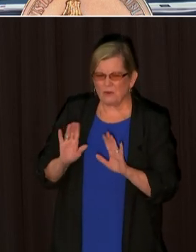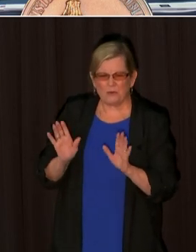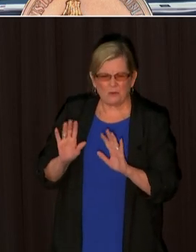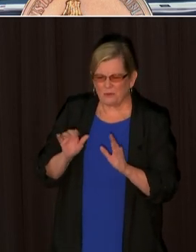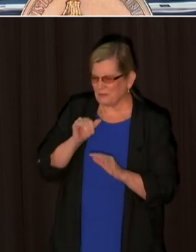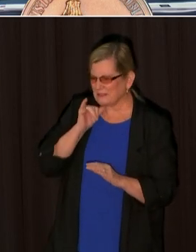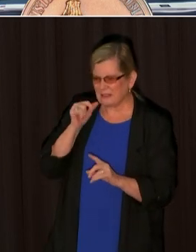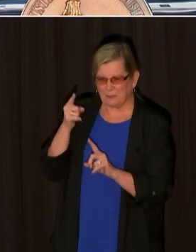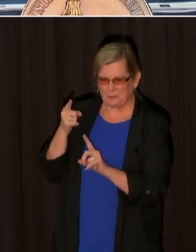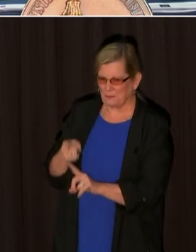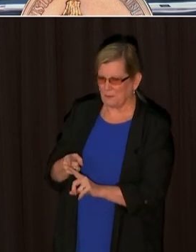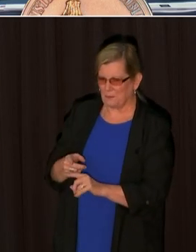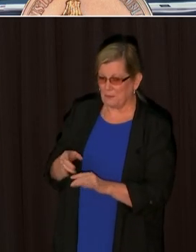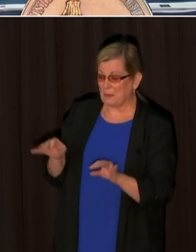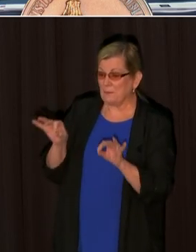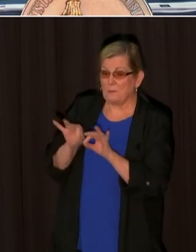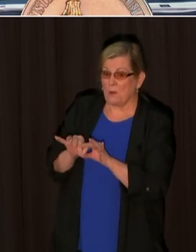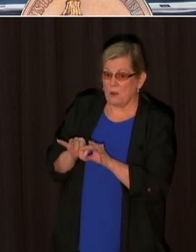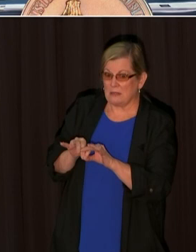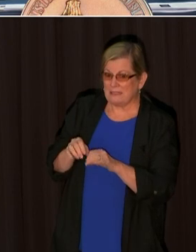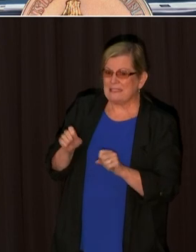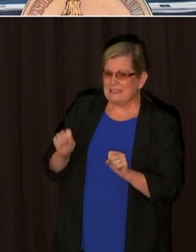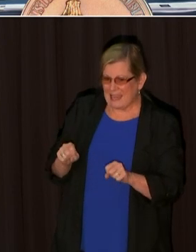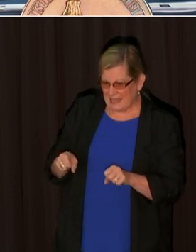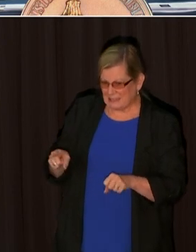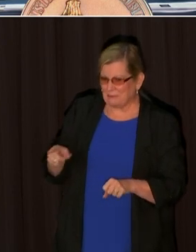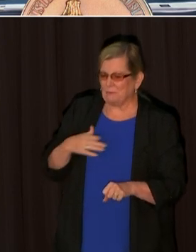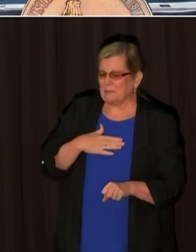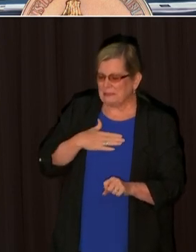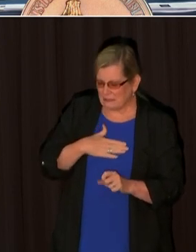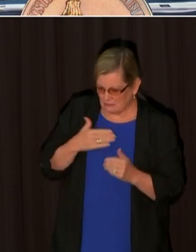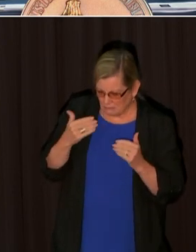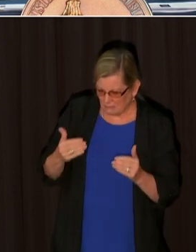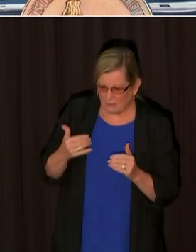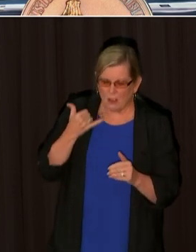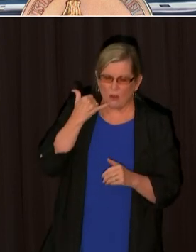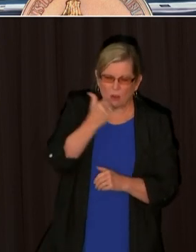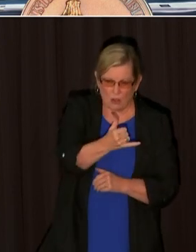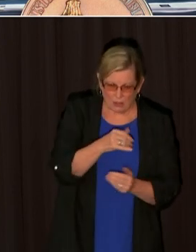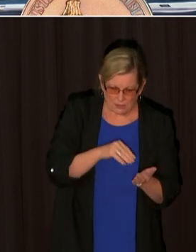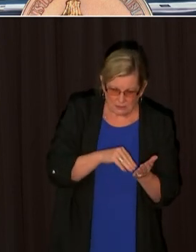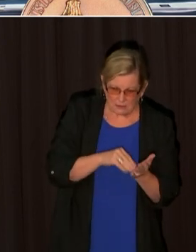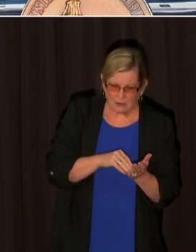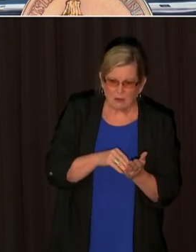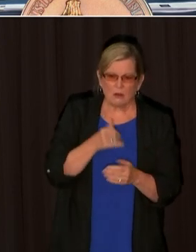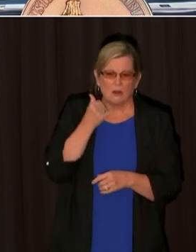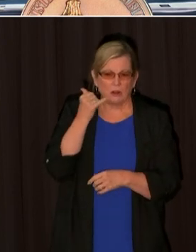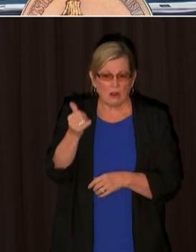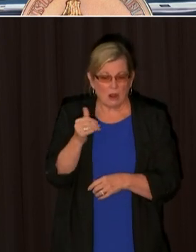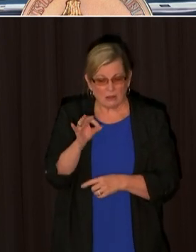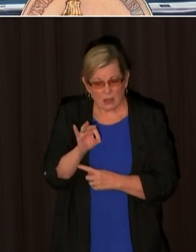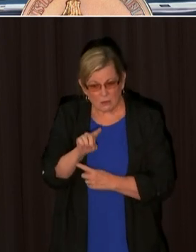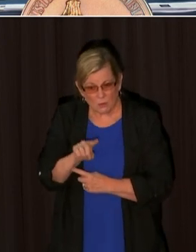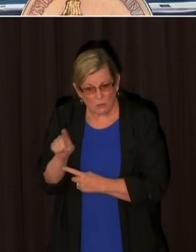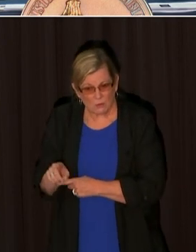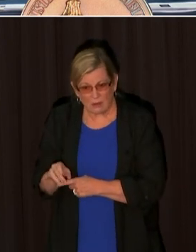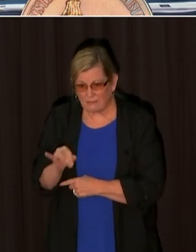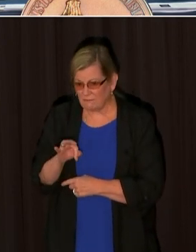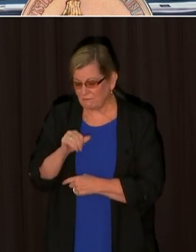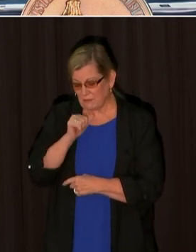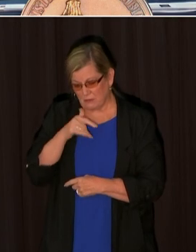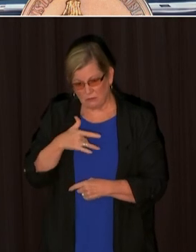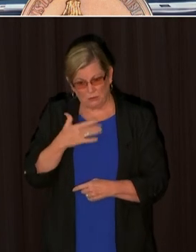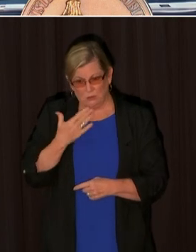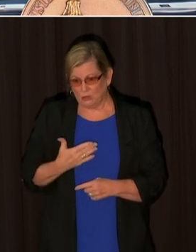to be assured that you should call your doctor, call 911, or go to the hospital when you're not feeling well for any reason.